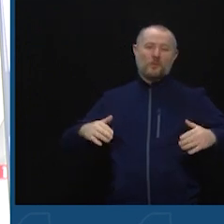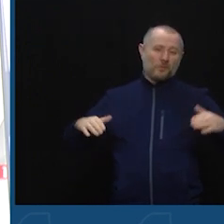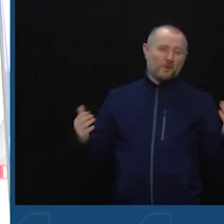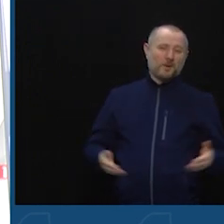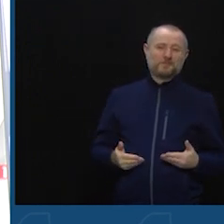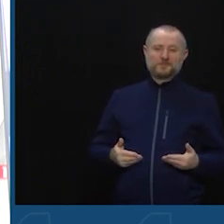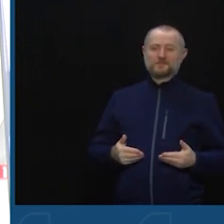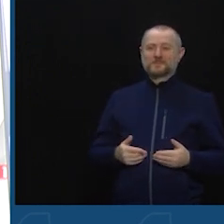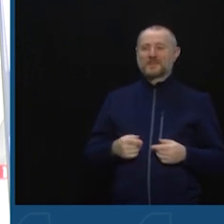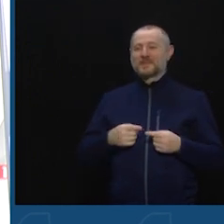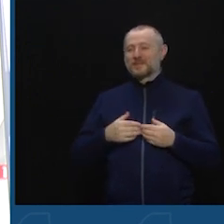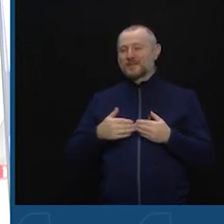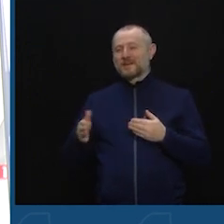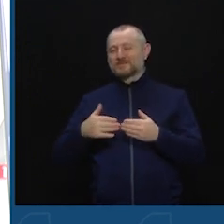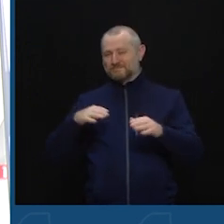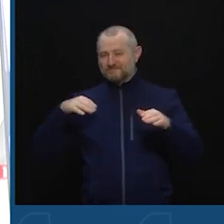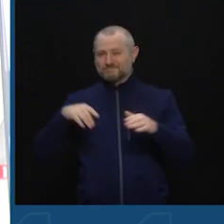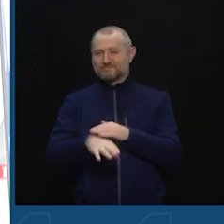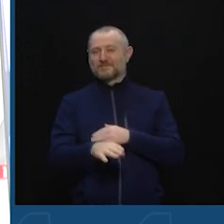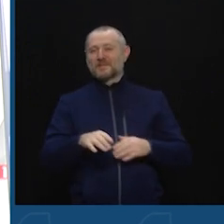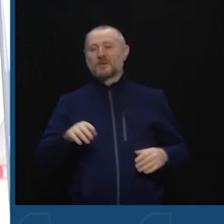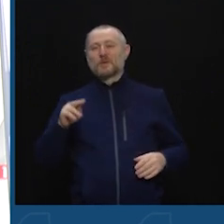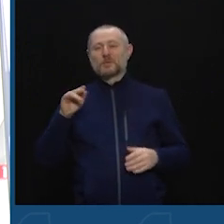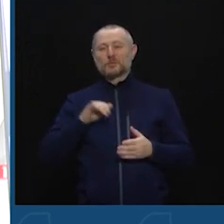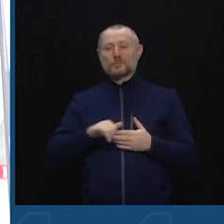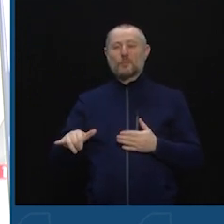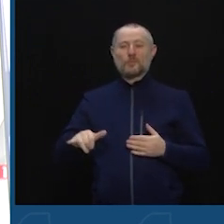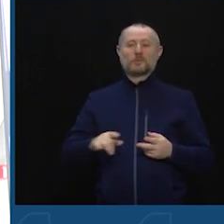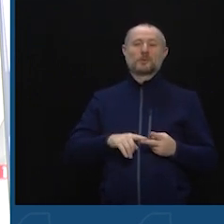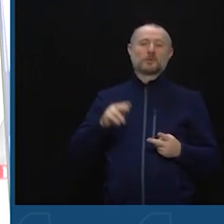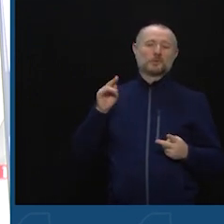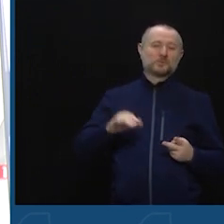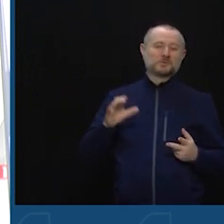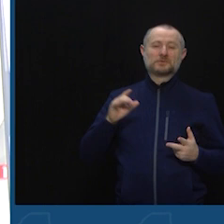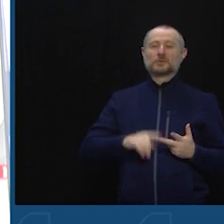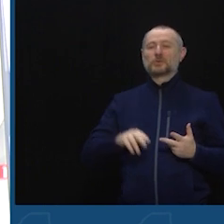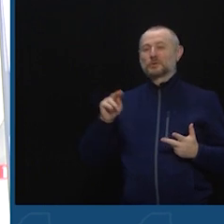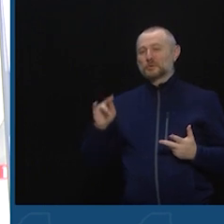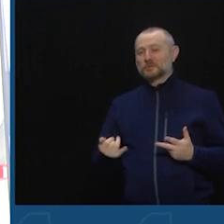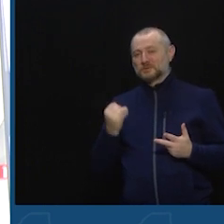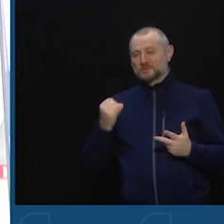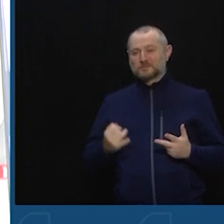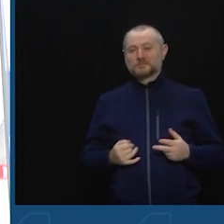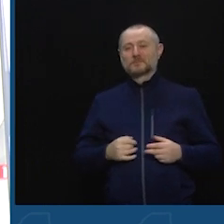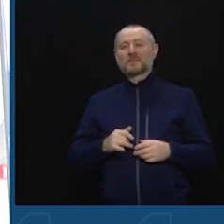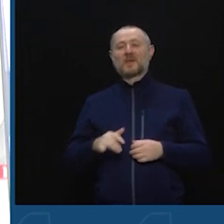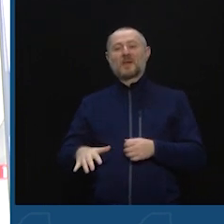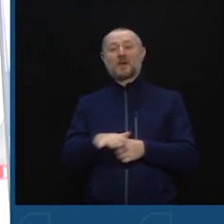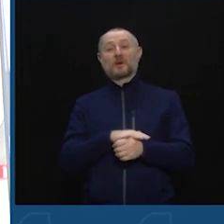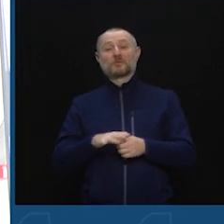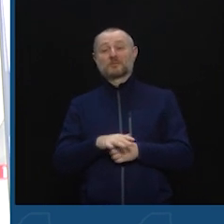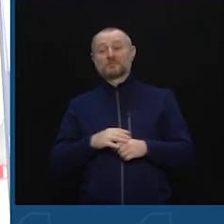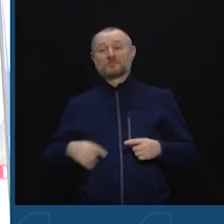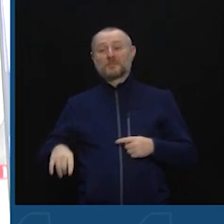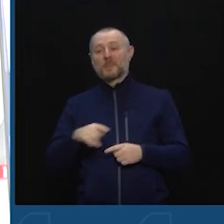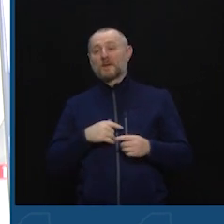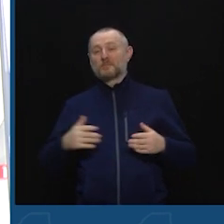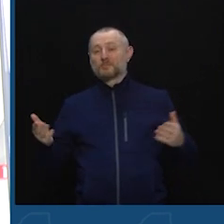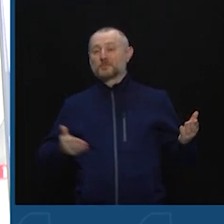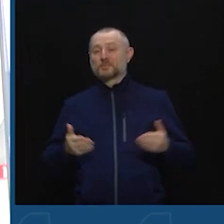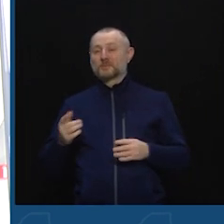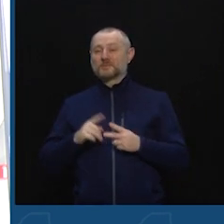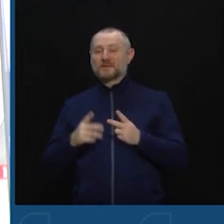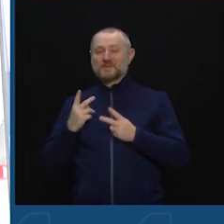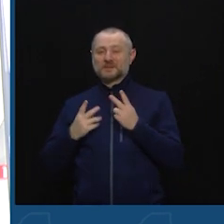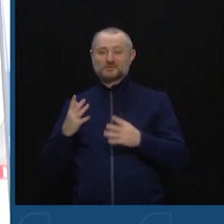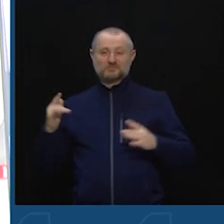York City, to the New York, New Jersey, excuse me, region that will bring visitors to the